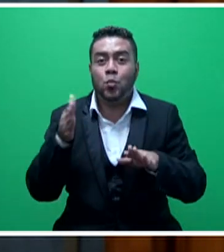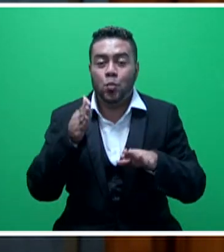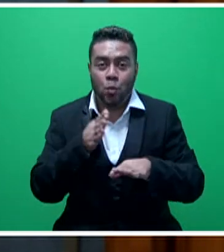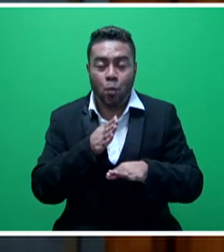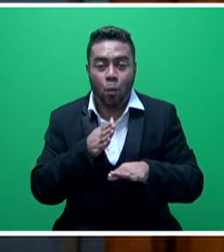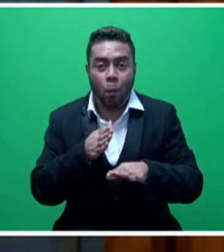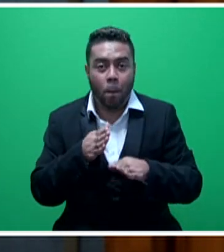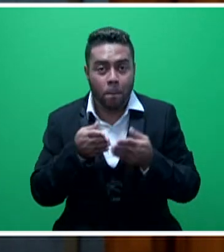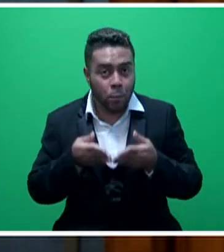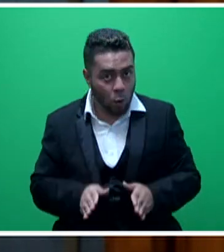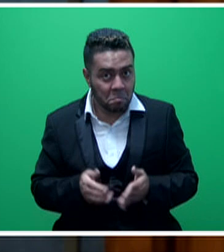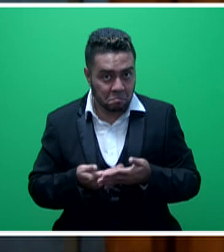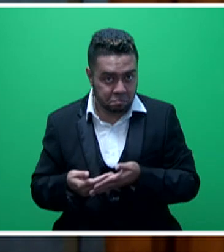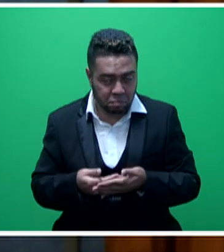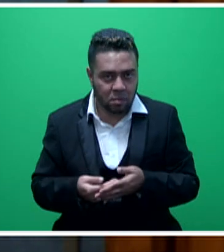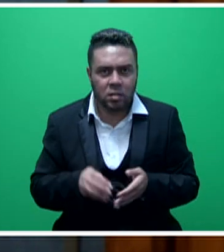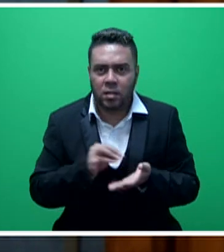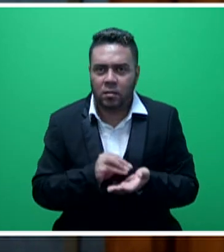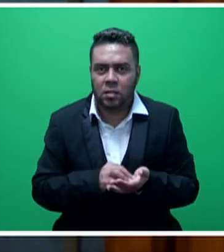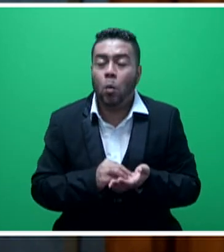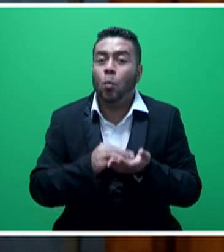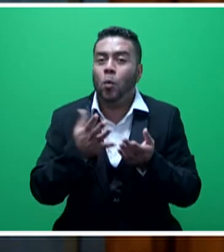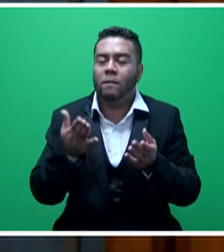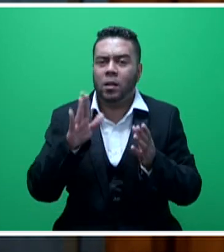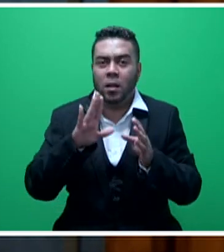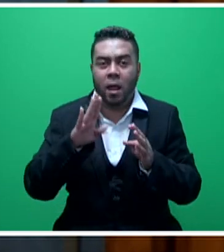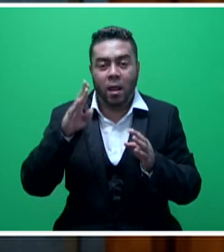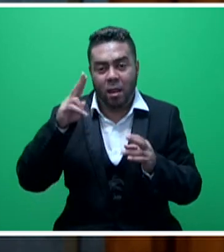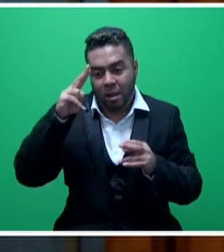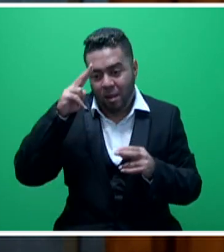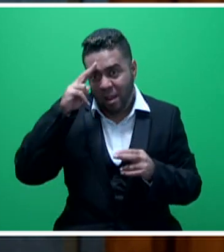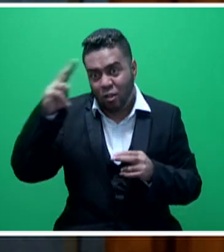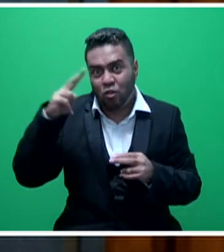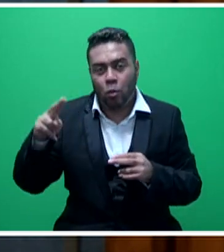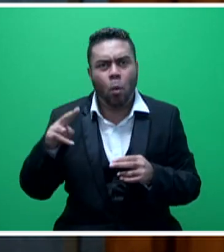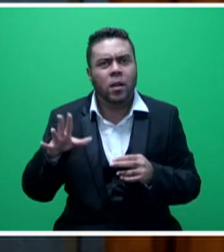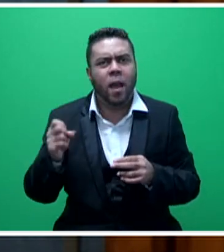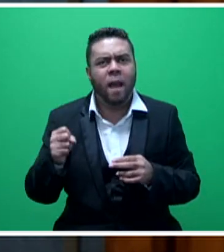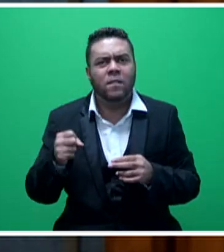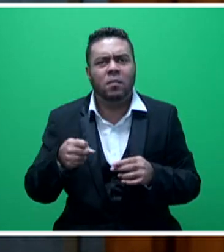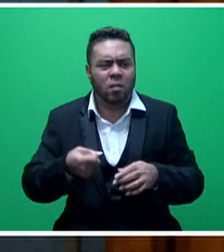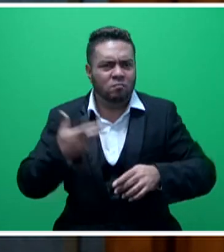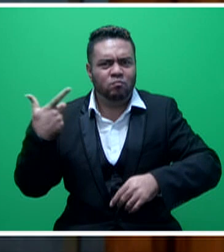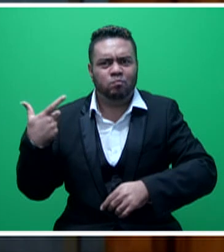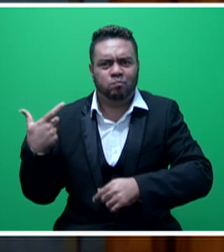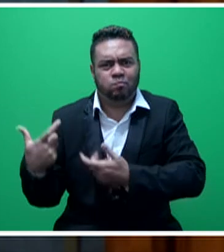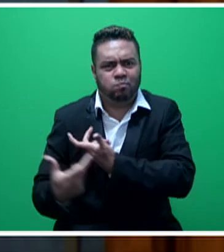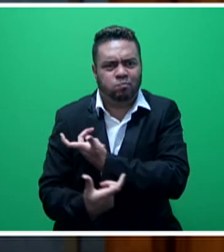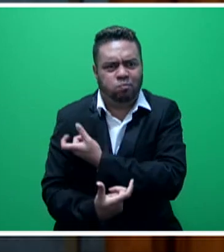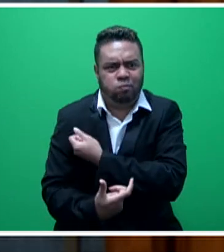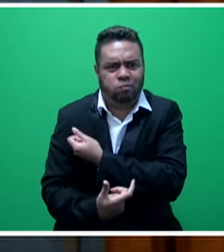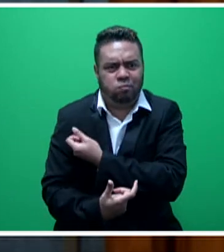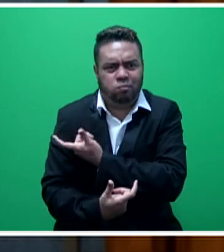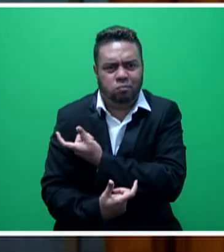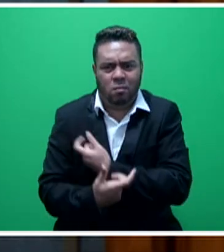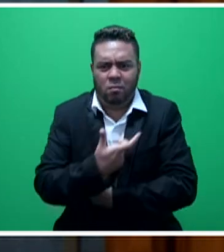our hospitals. The Ministry conducted nationwide mass measles and rubella vaccination campaigns for children